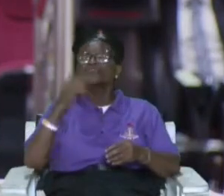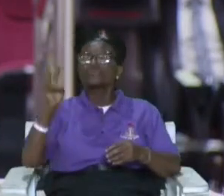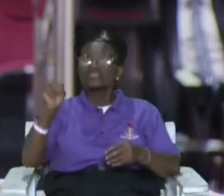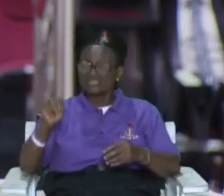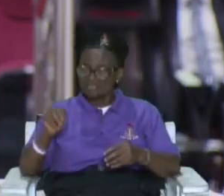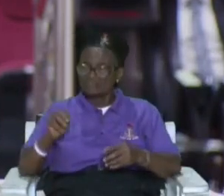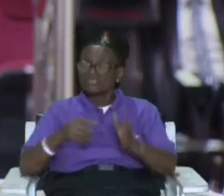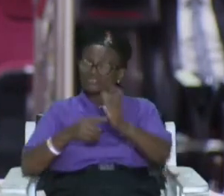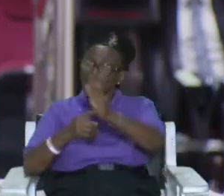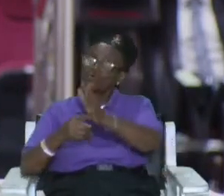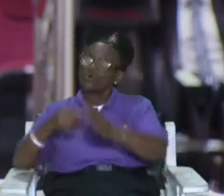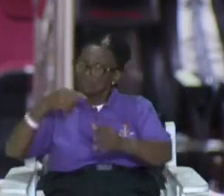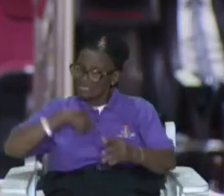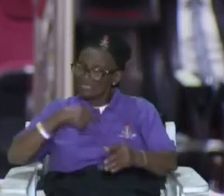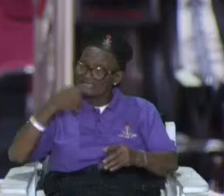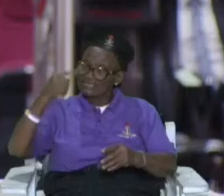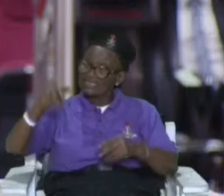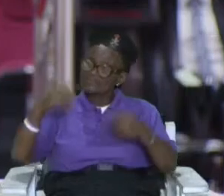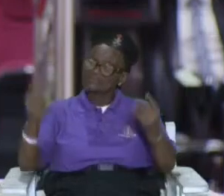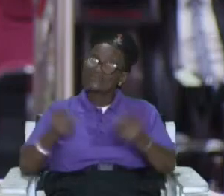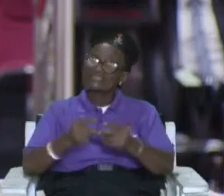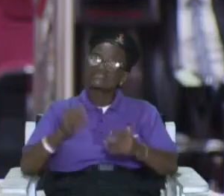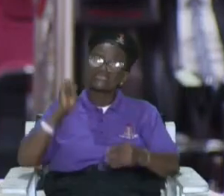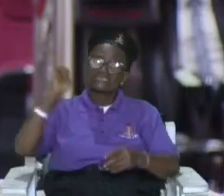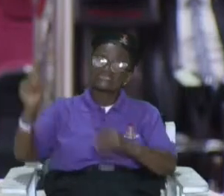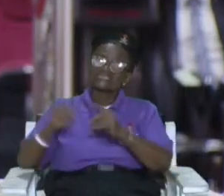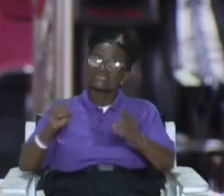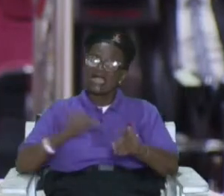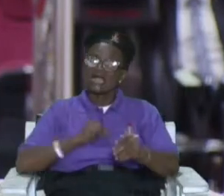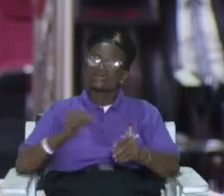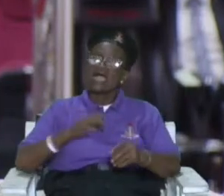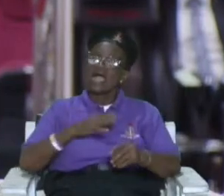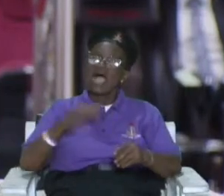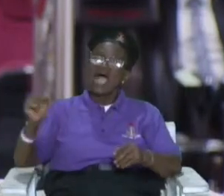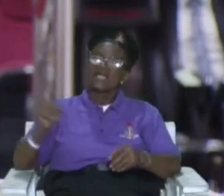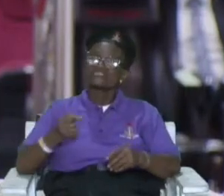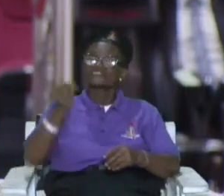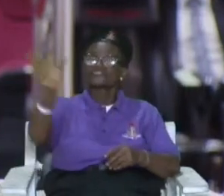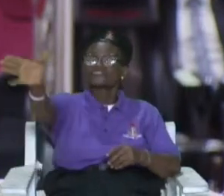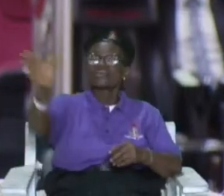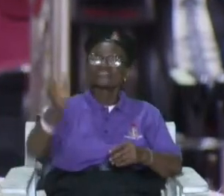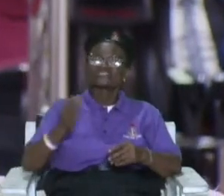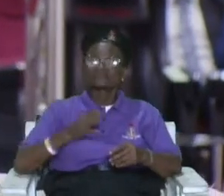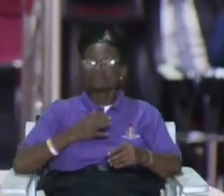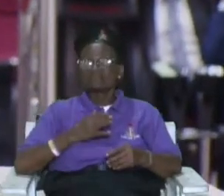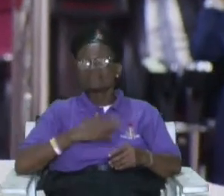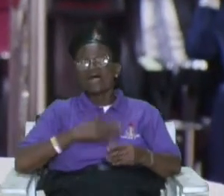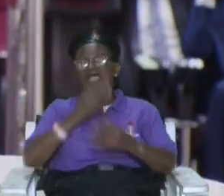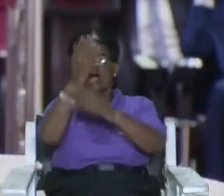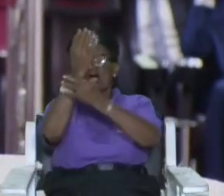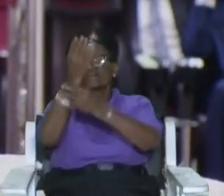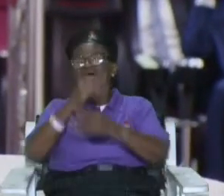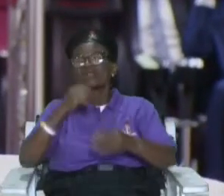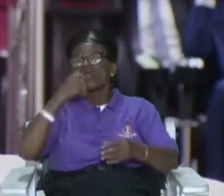stretched my hand. And I commanded that the fire of God will consume the grove.